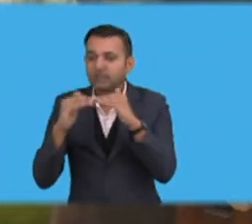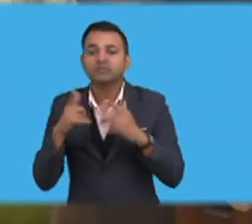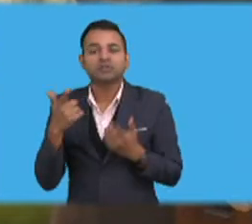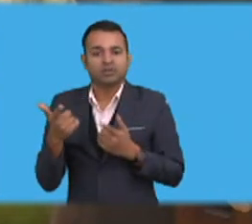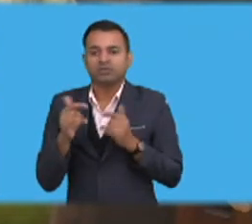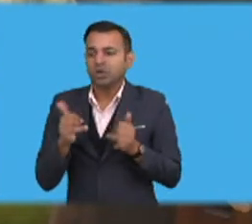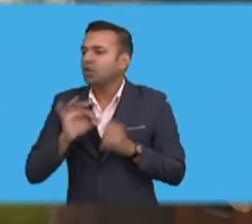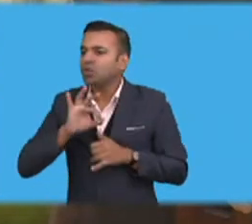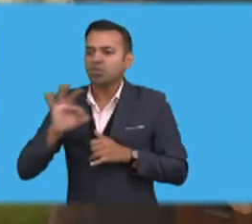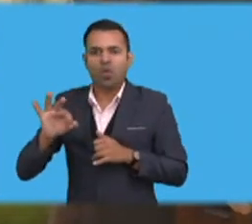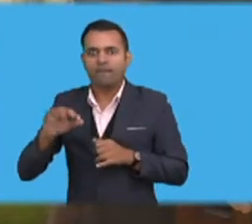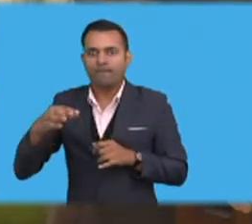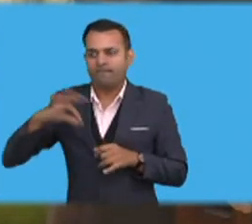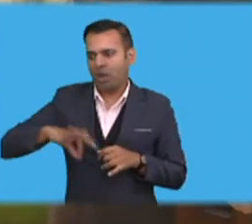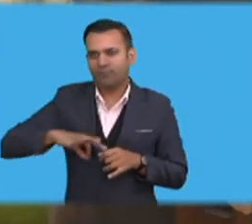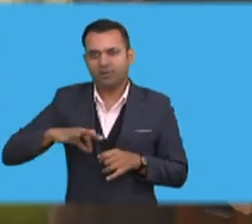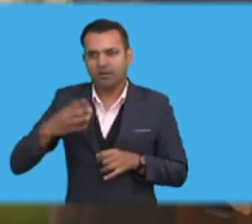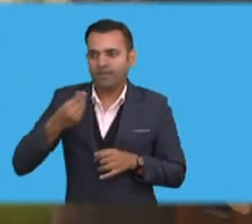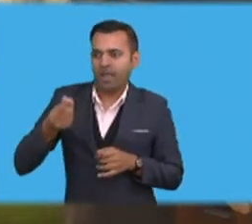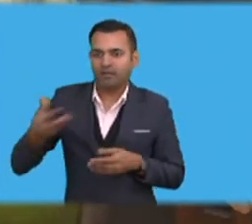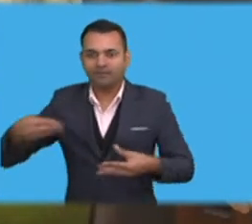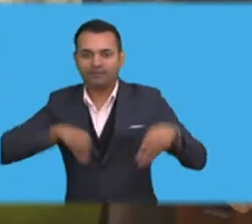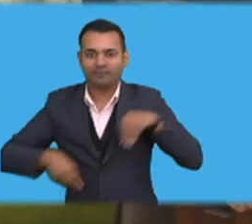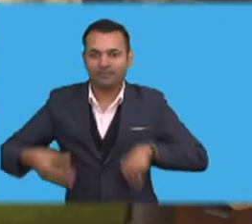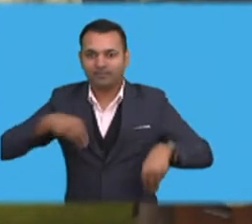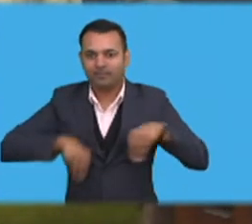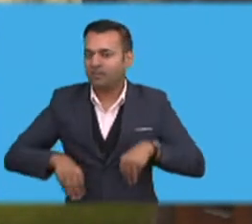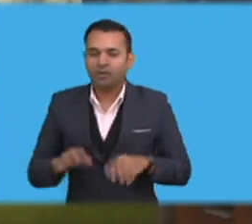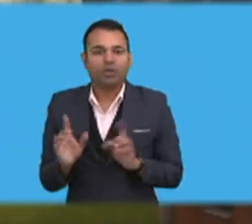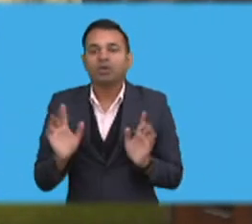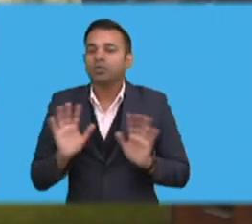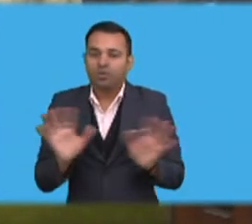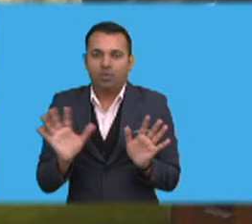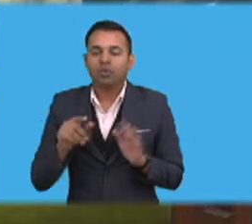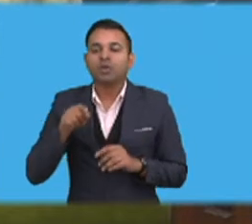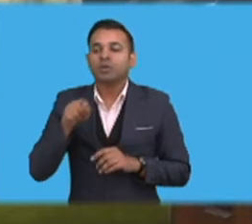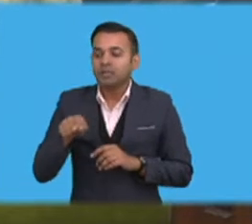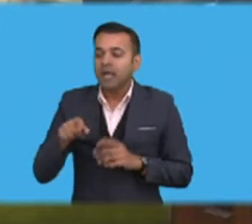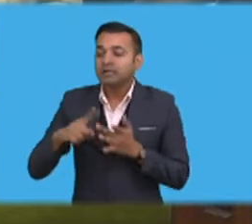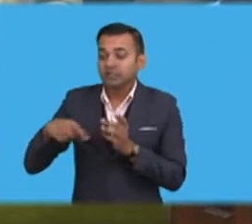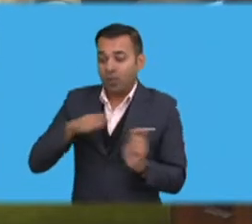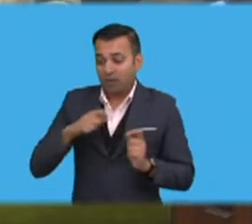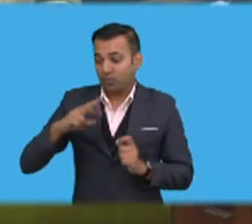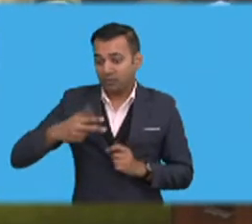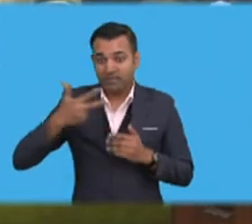this regard, Madam Speaker, we are pleased to highlight that in the month of January 2018, there were